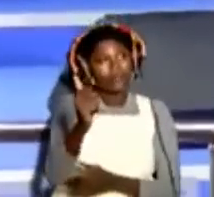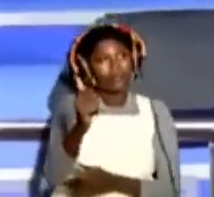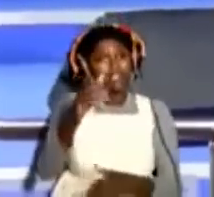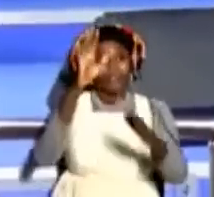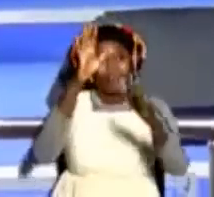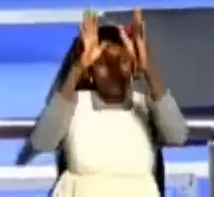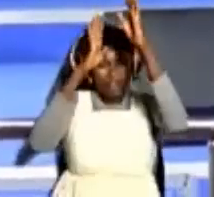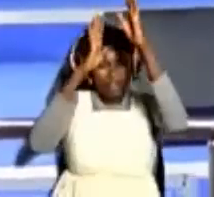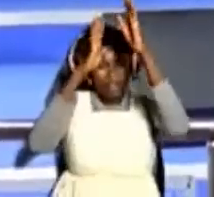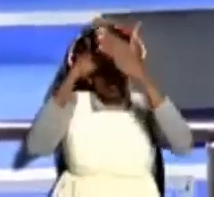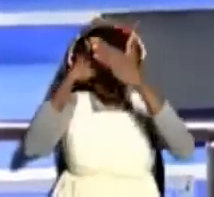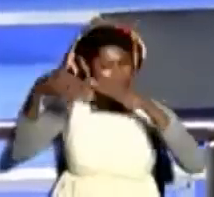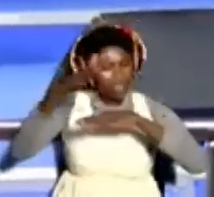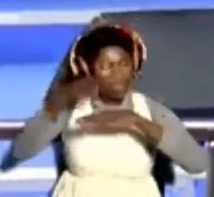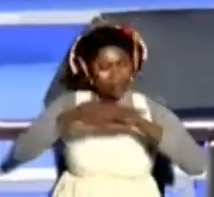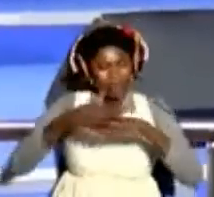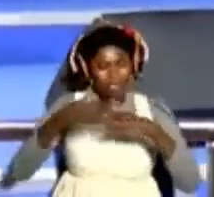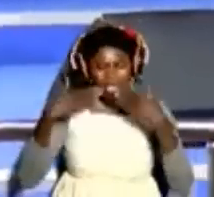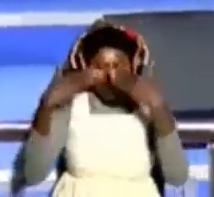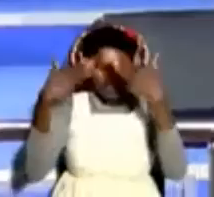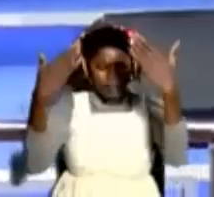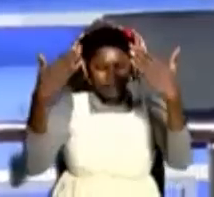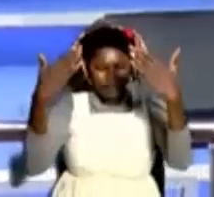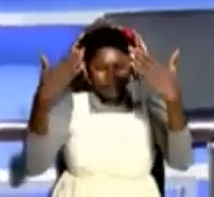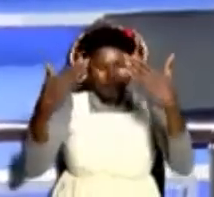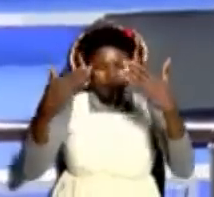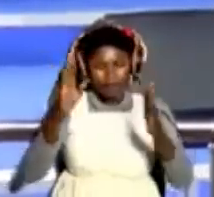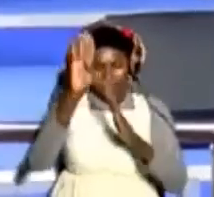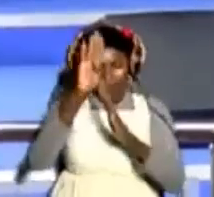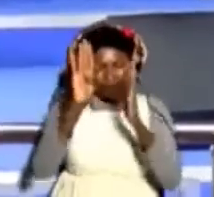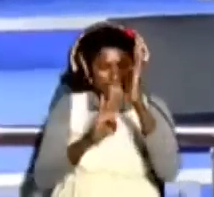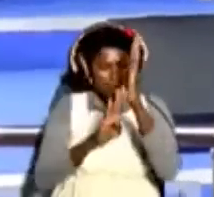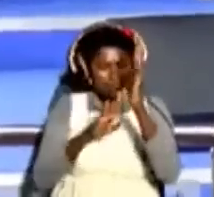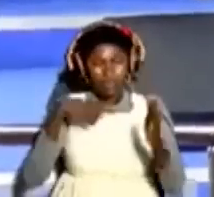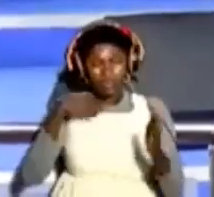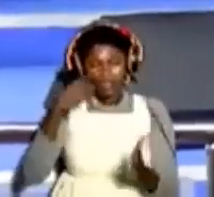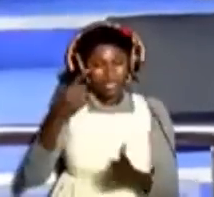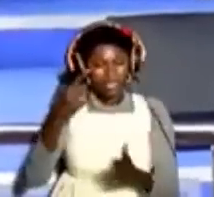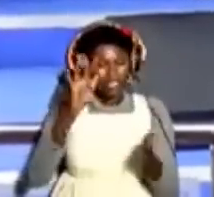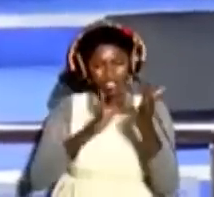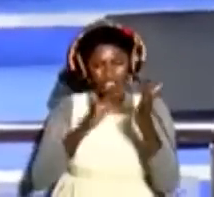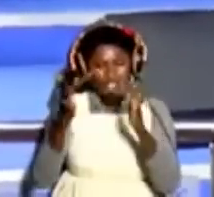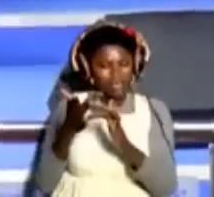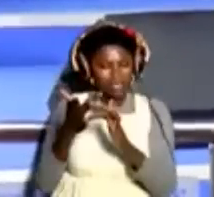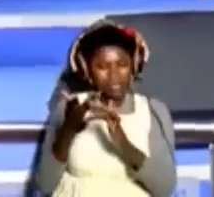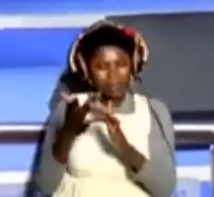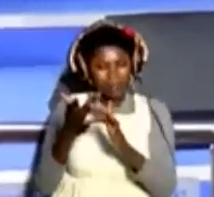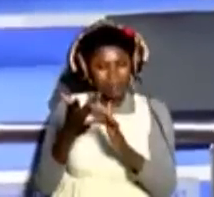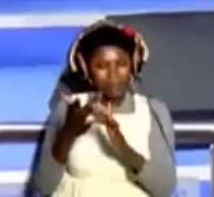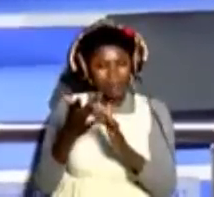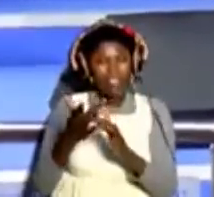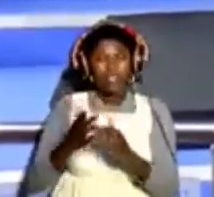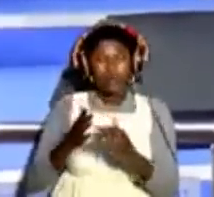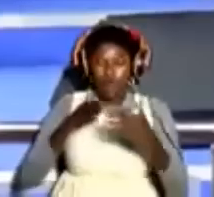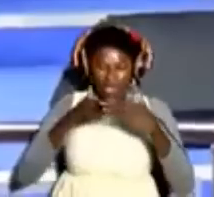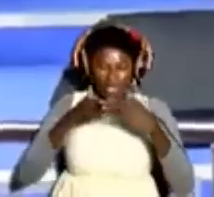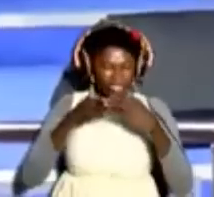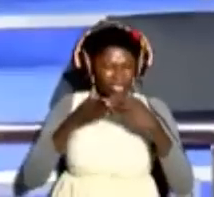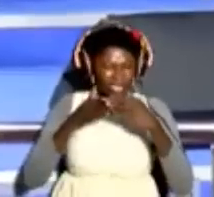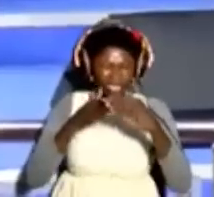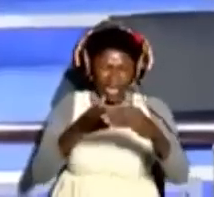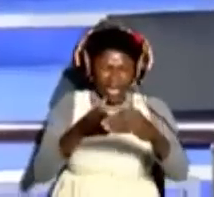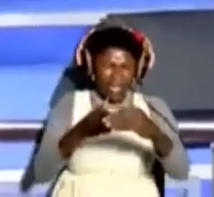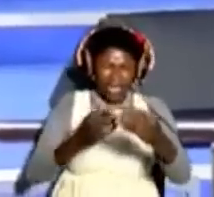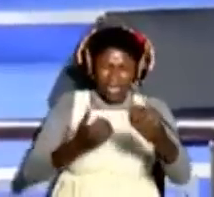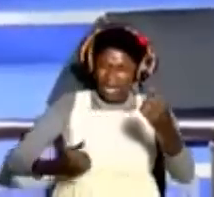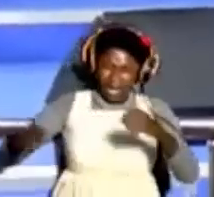Our Father in heaven, we thank you. The Bible said that Jesus, having led captivity